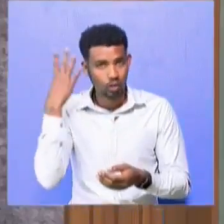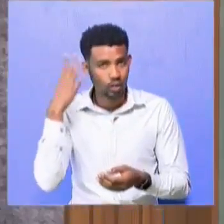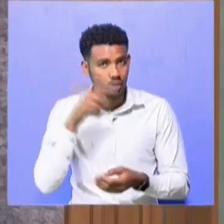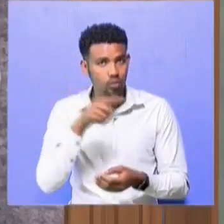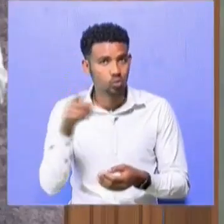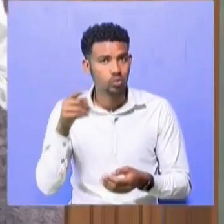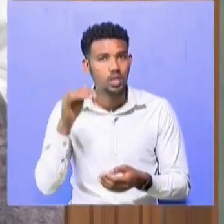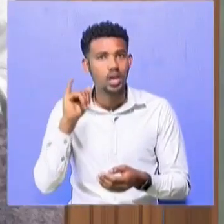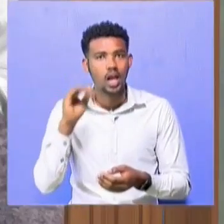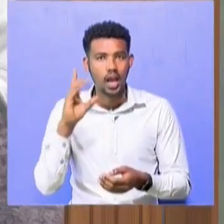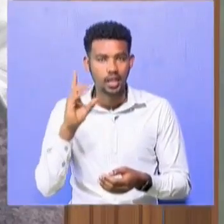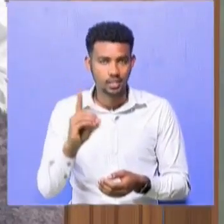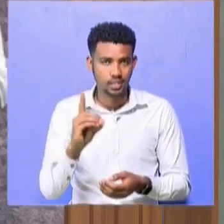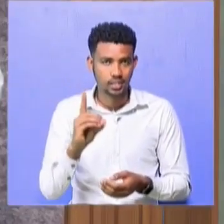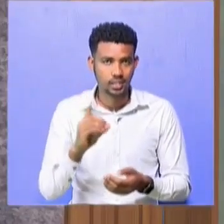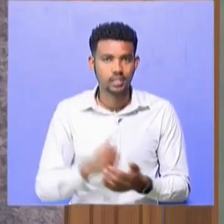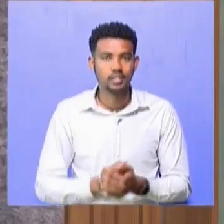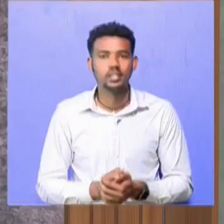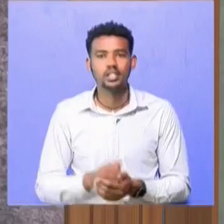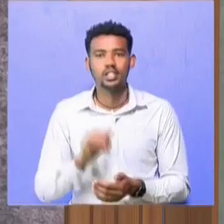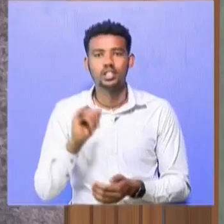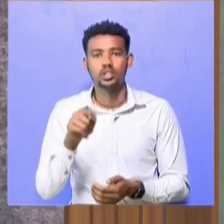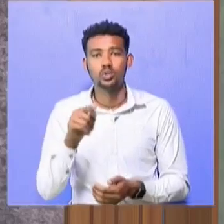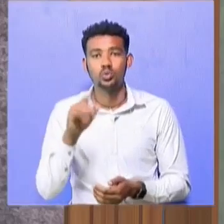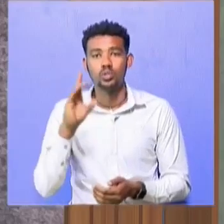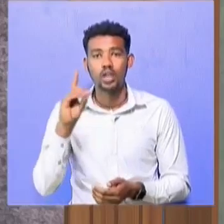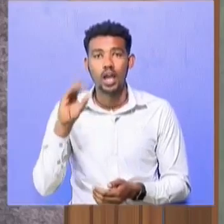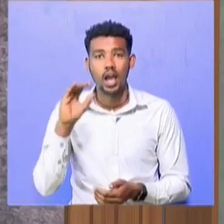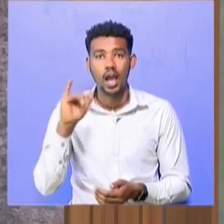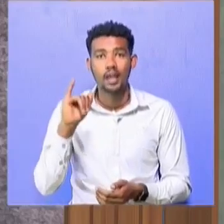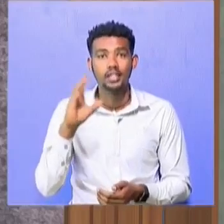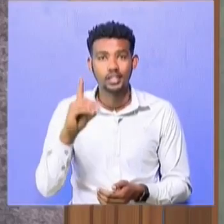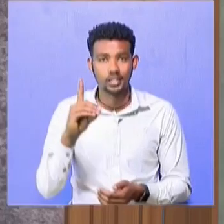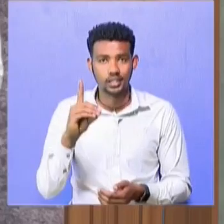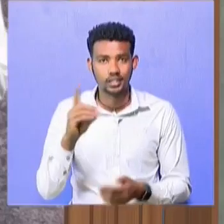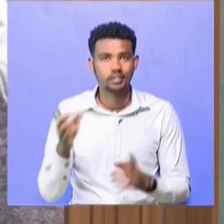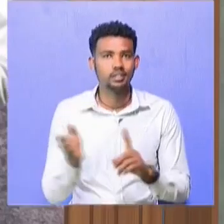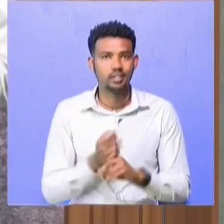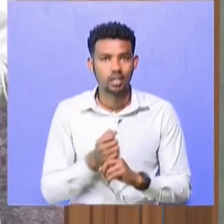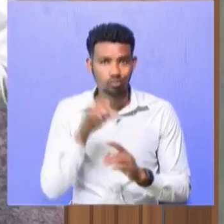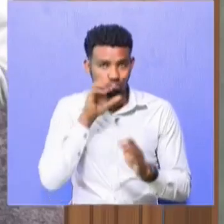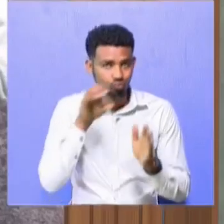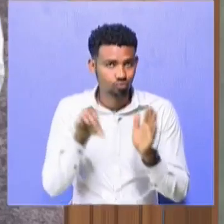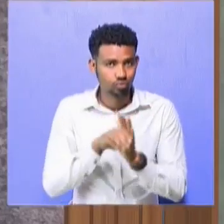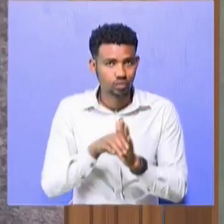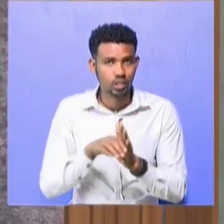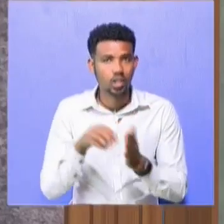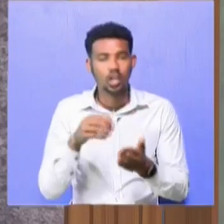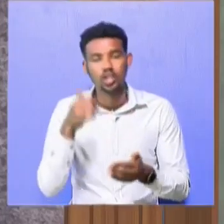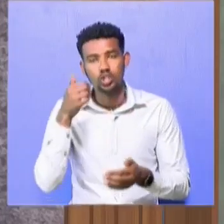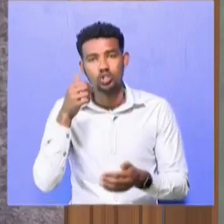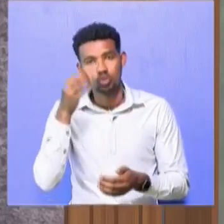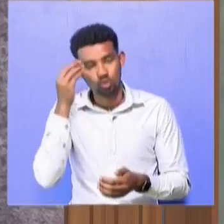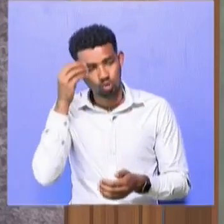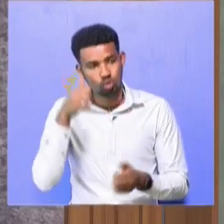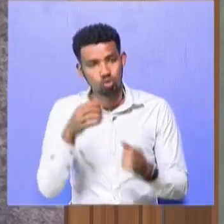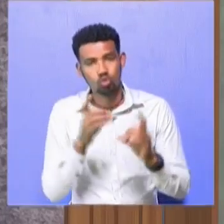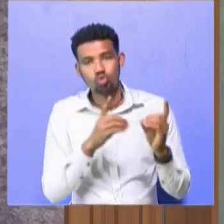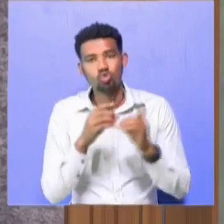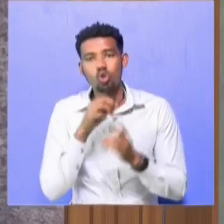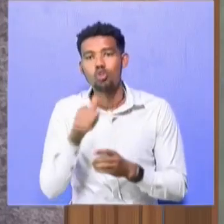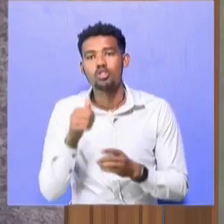ID. Yeah, your ID has to be kept. Don't forget to have